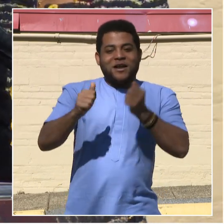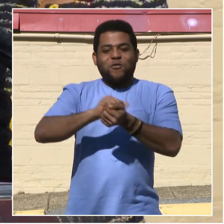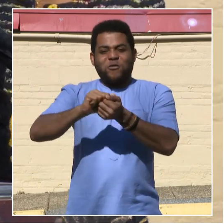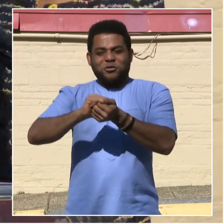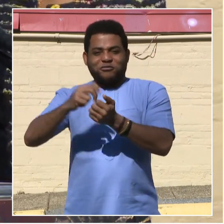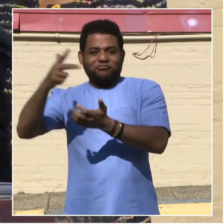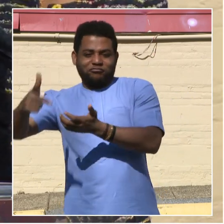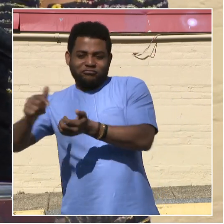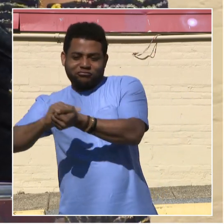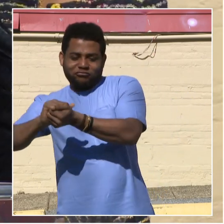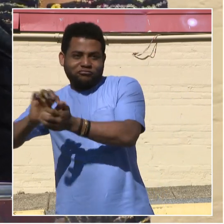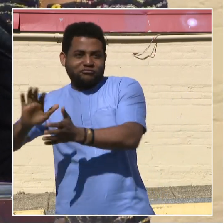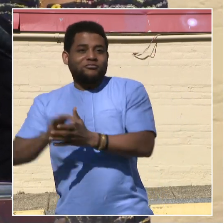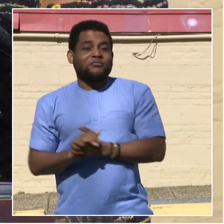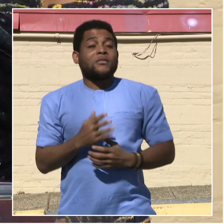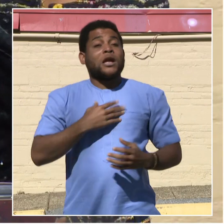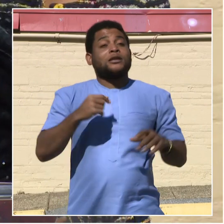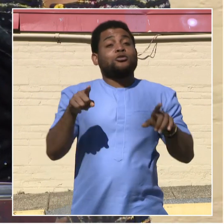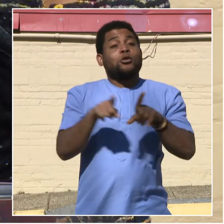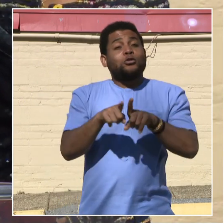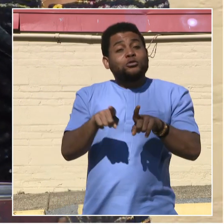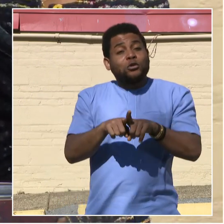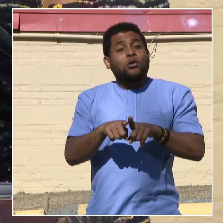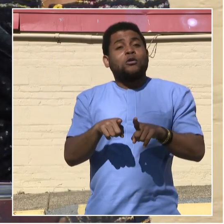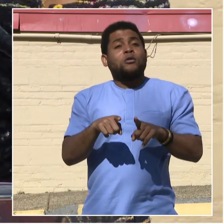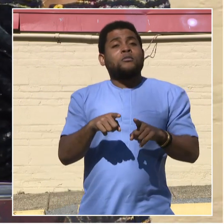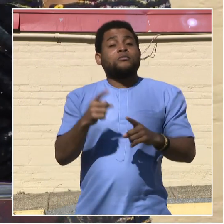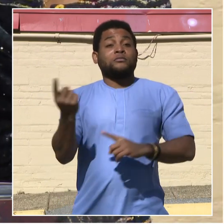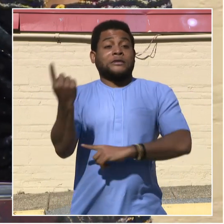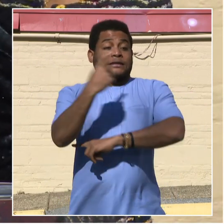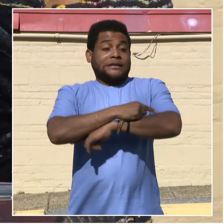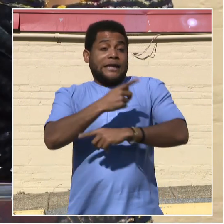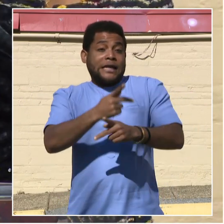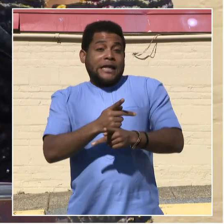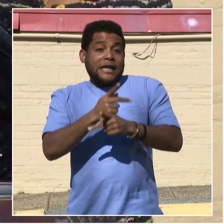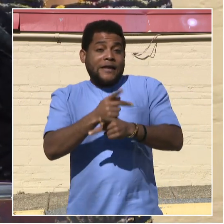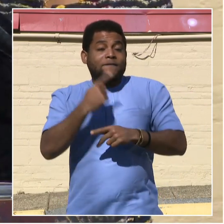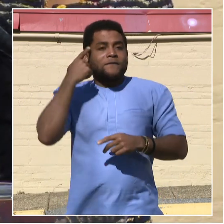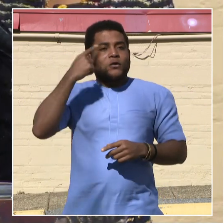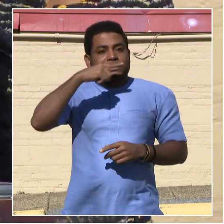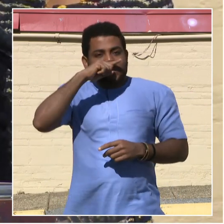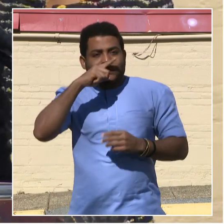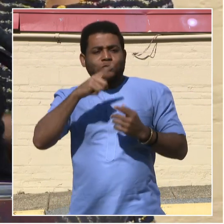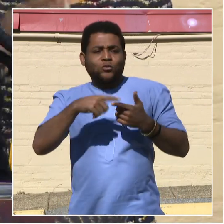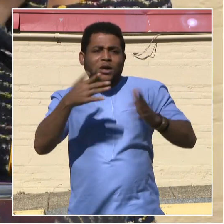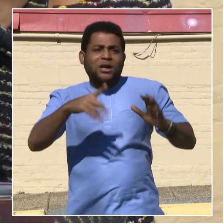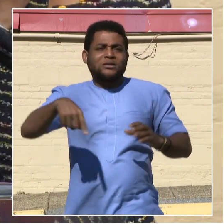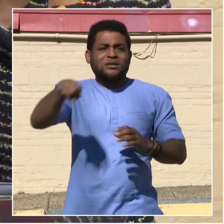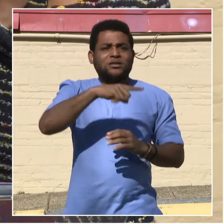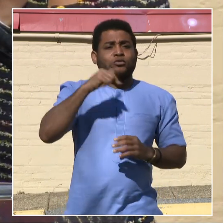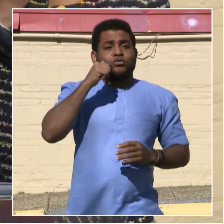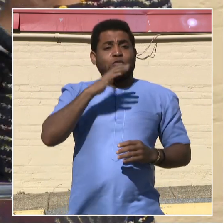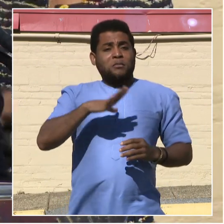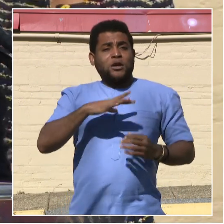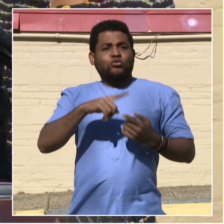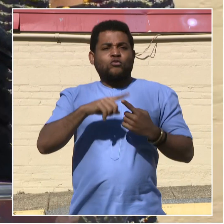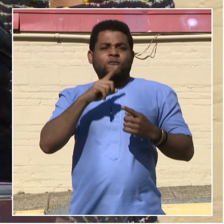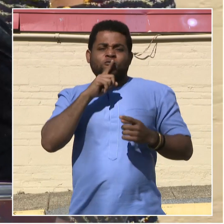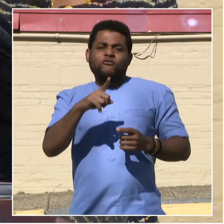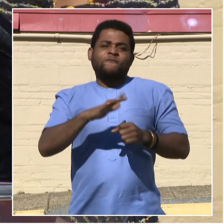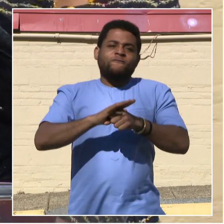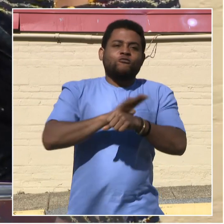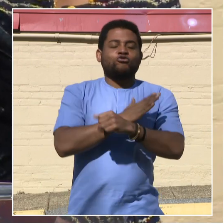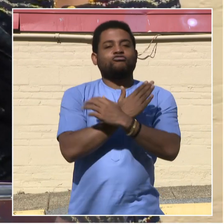secure daycare to allow women the opportunity to fully relax without distraction while